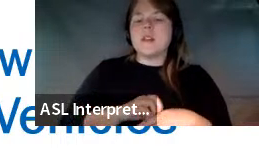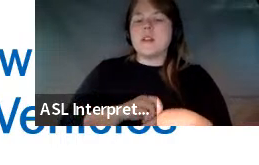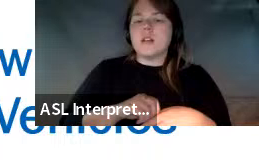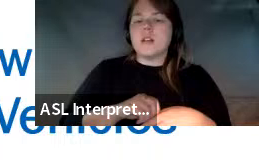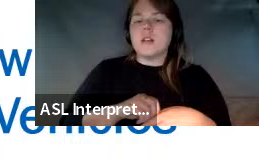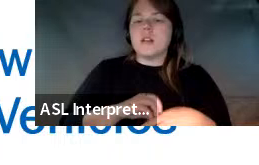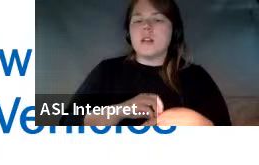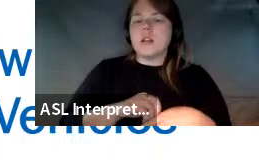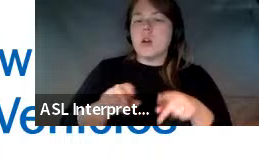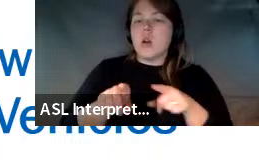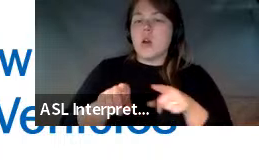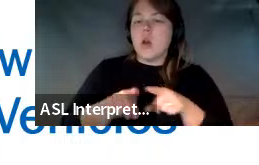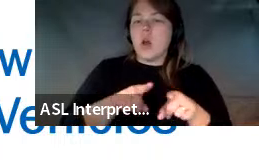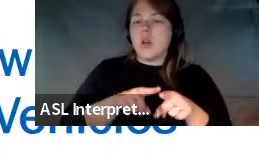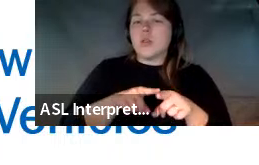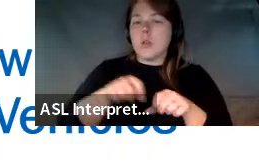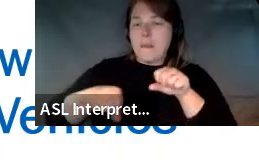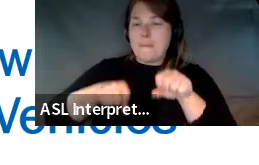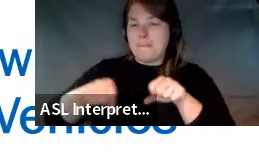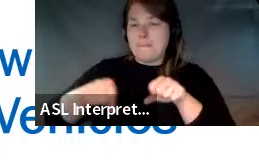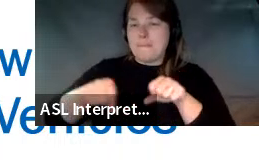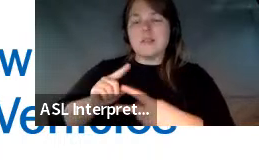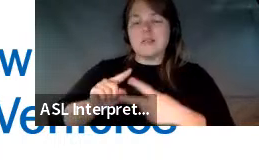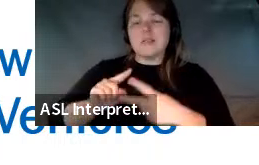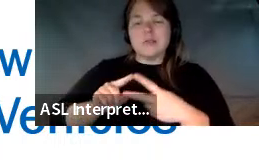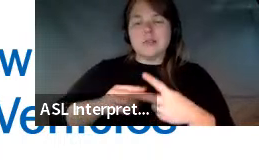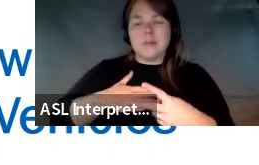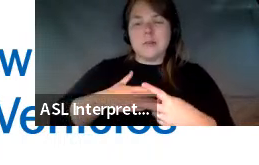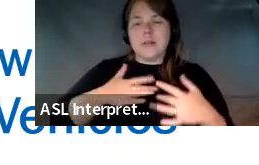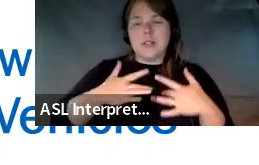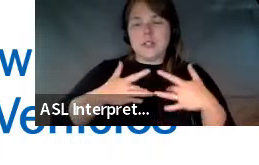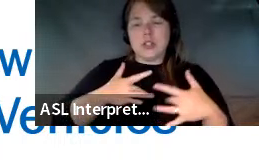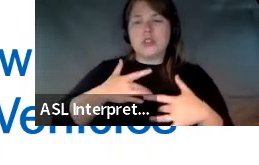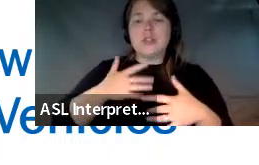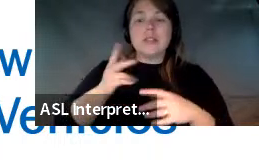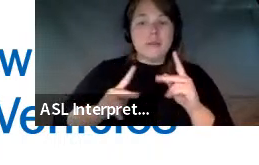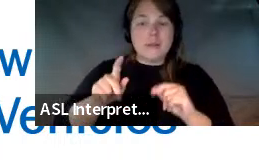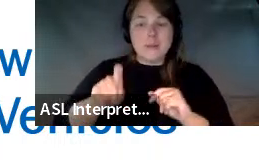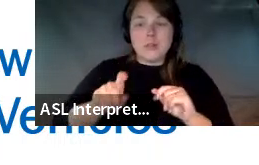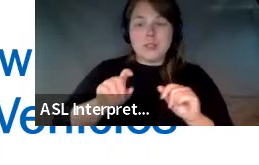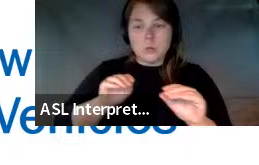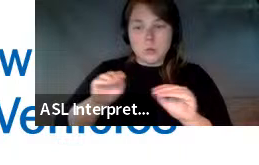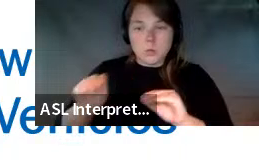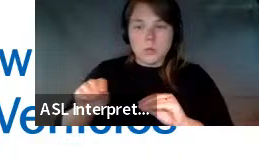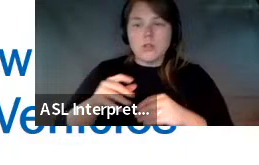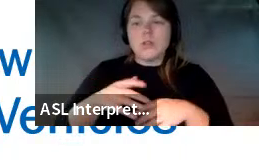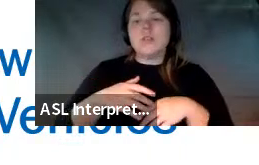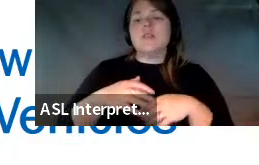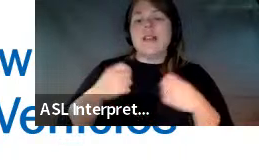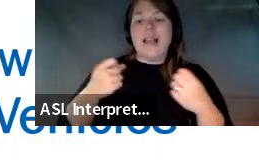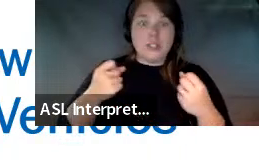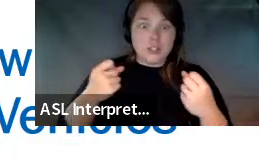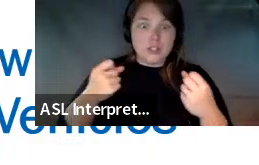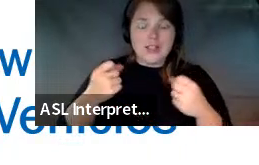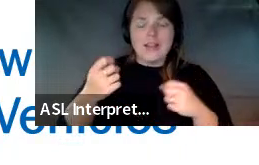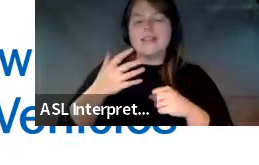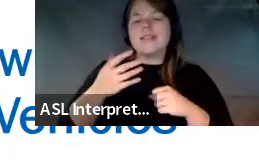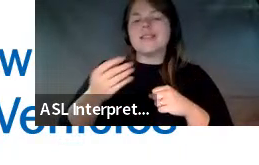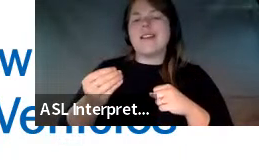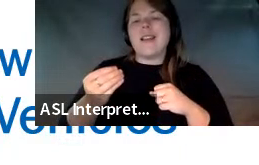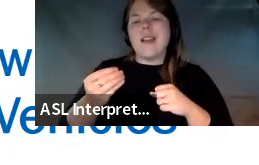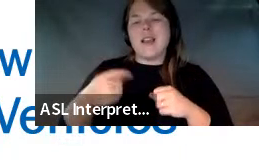those are the two things that I'm more concerned, that people need to move, exercise, and then we need